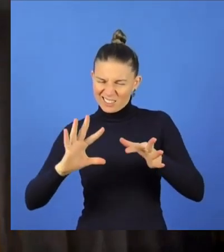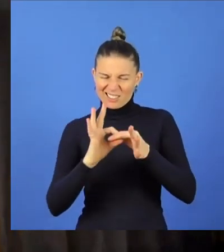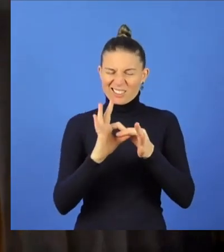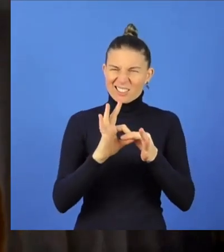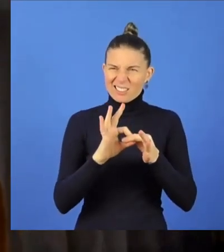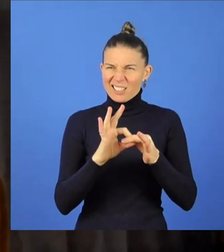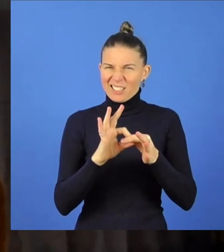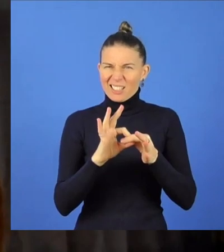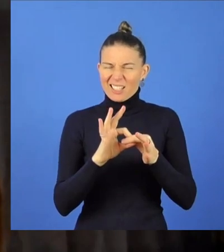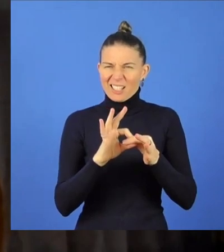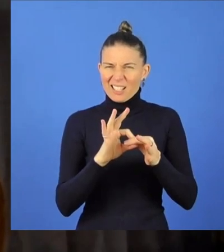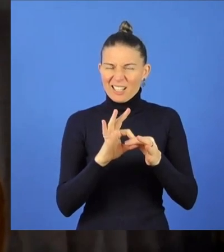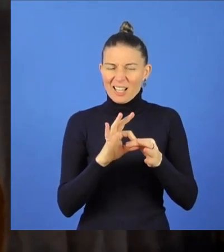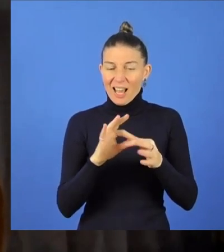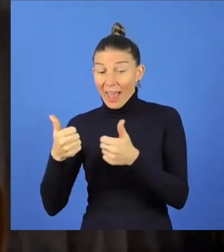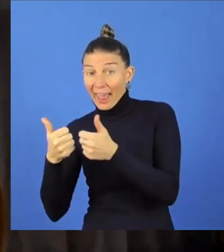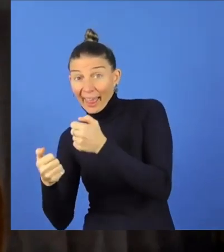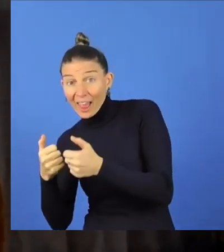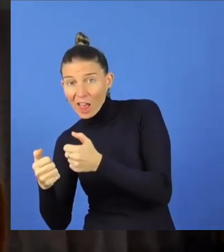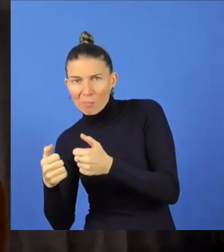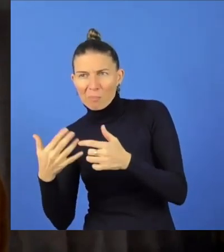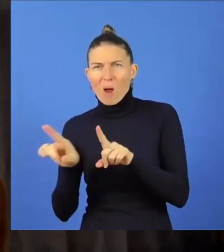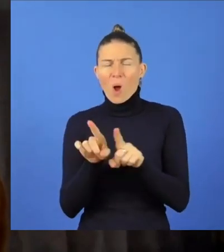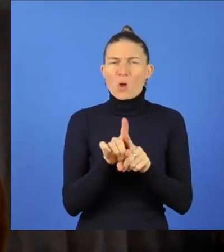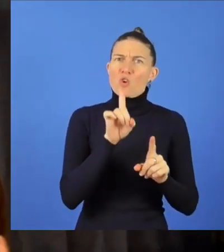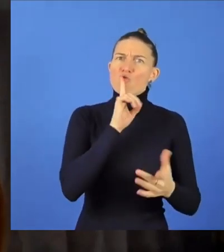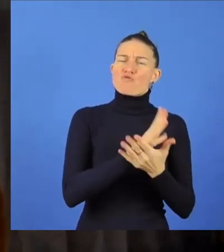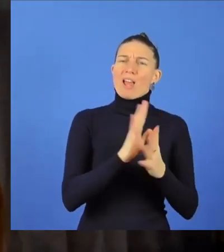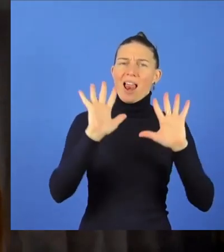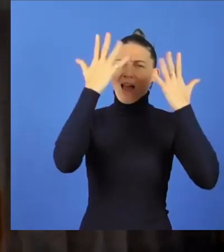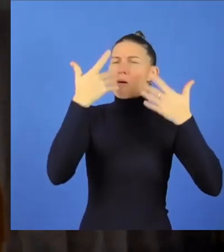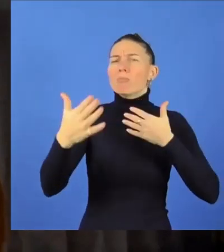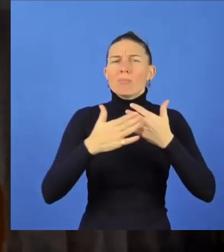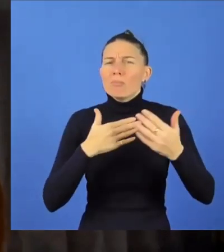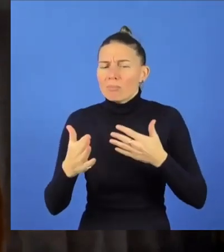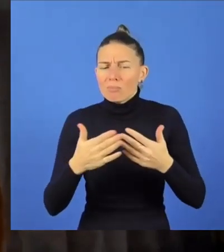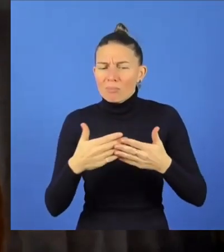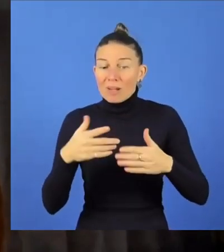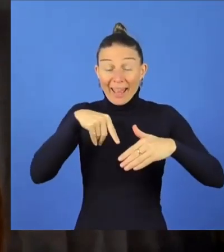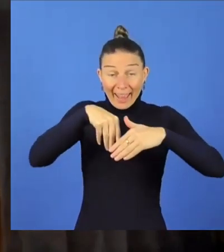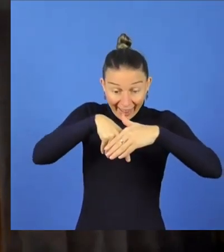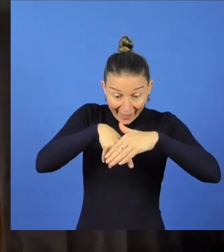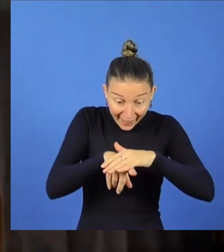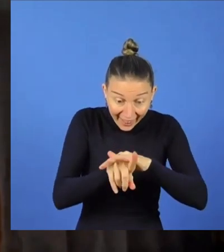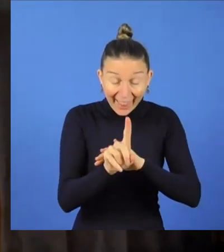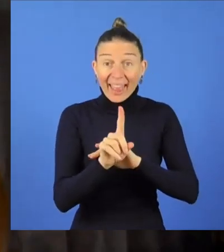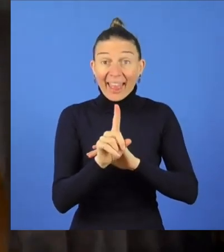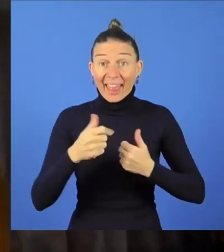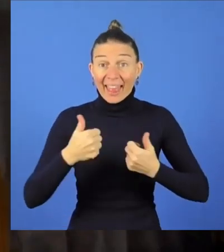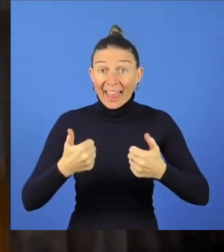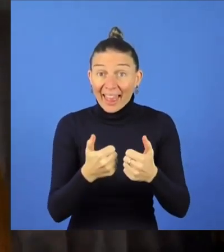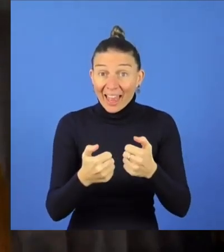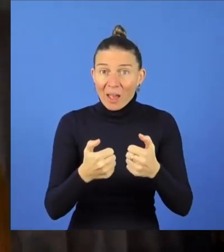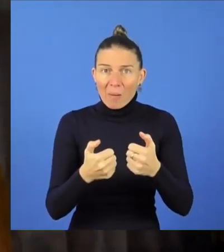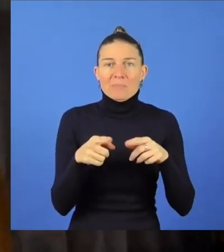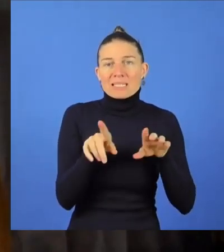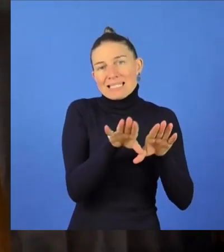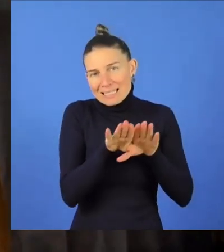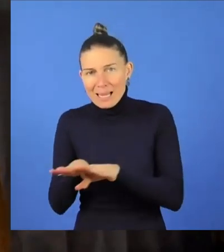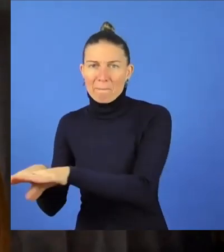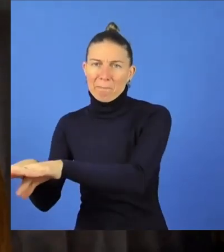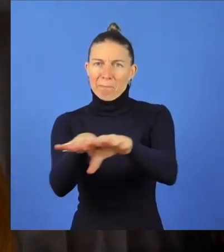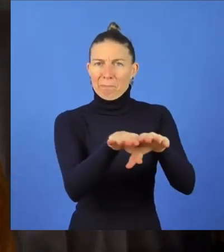like no matter where you come from, you're all the same once you enter the game because you're all on the same spawn point. Yeah, and that's also